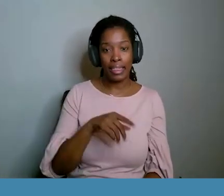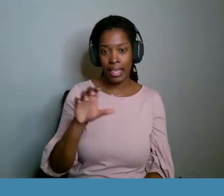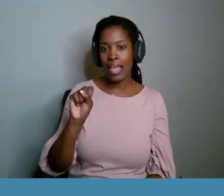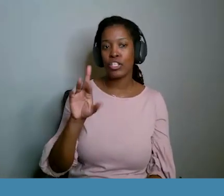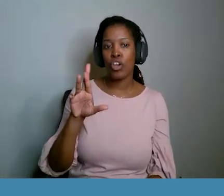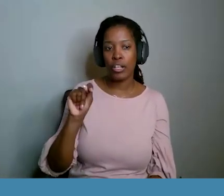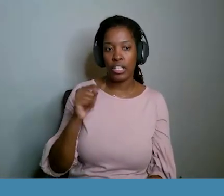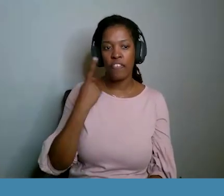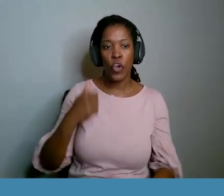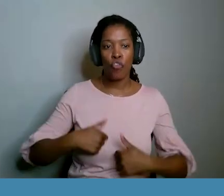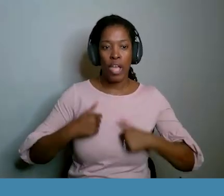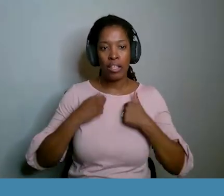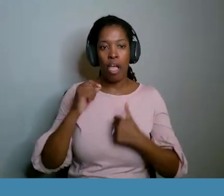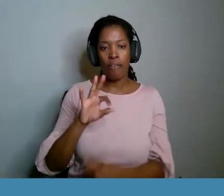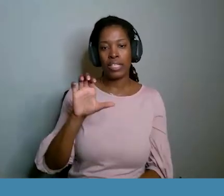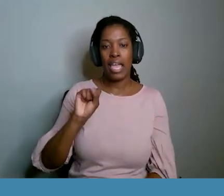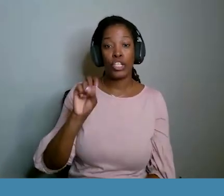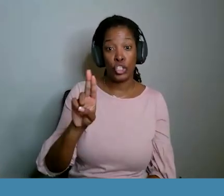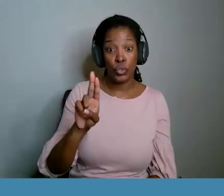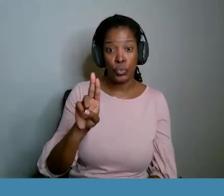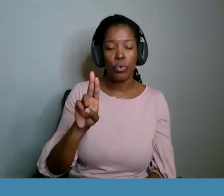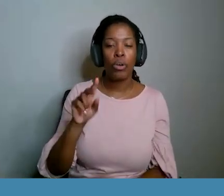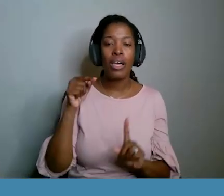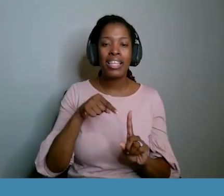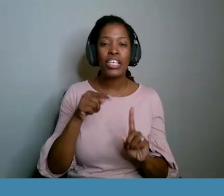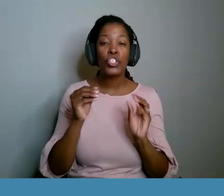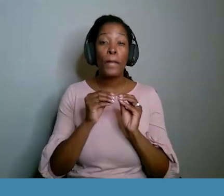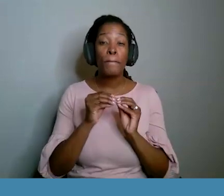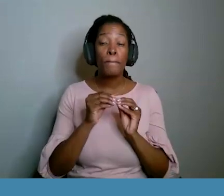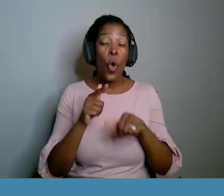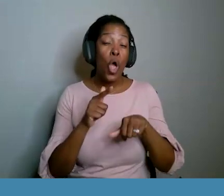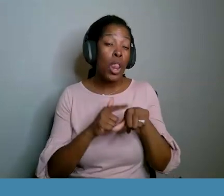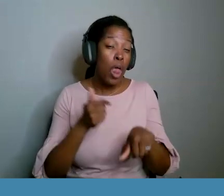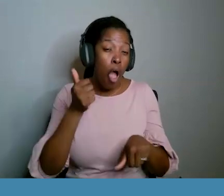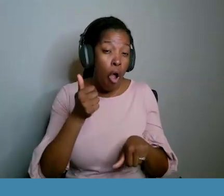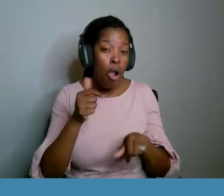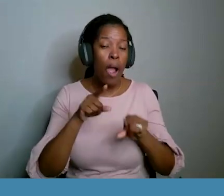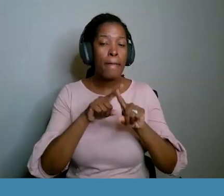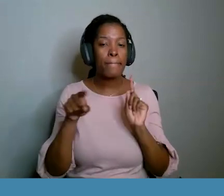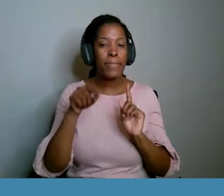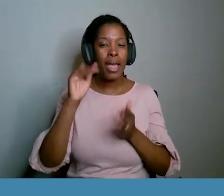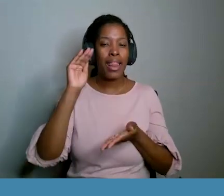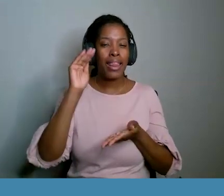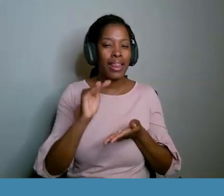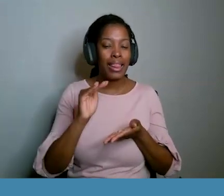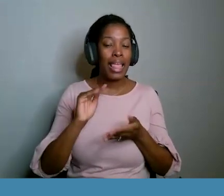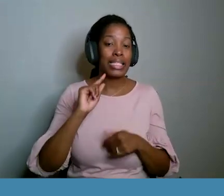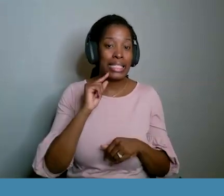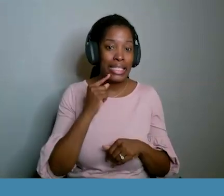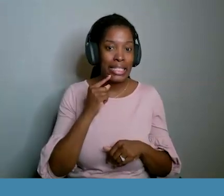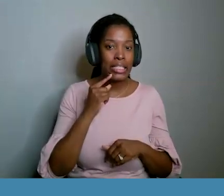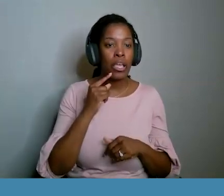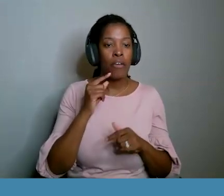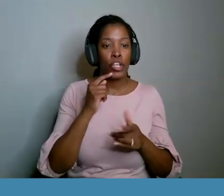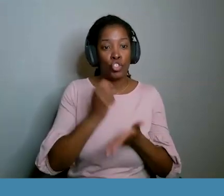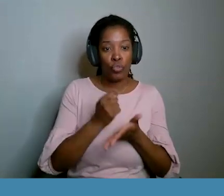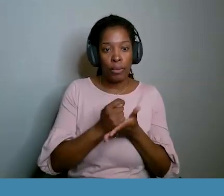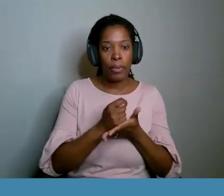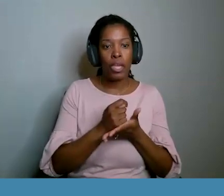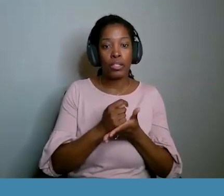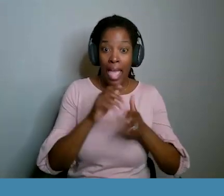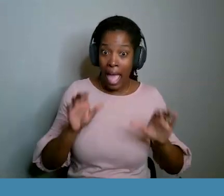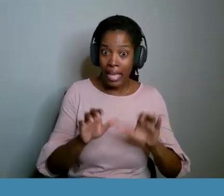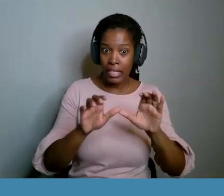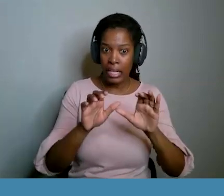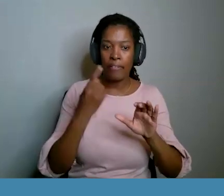CSUs. And what they do is they allow for more extended but less intensive level of active treatment for psychiatric conditions. So for example,